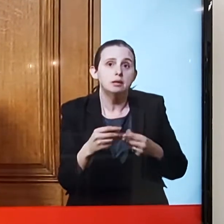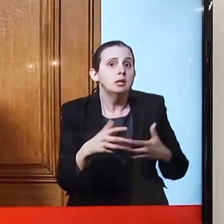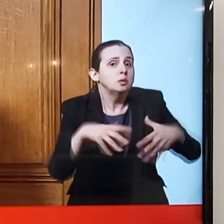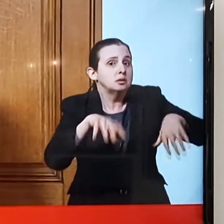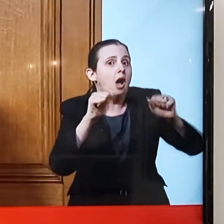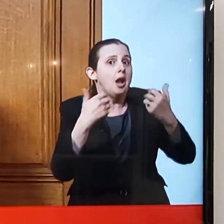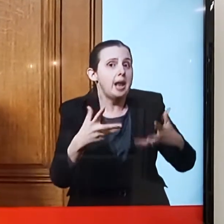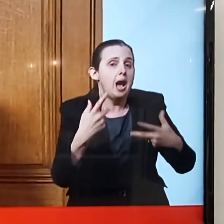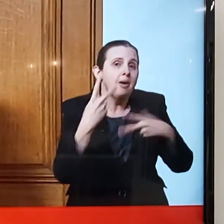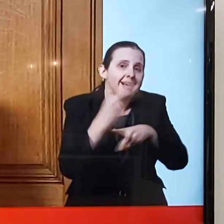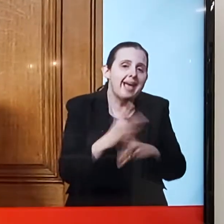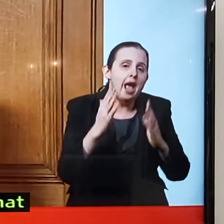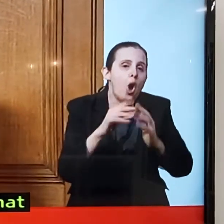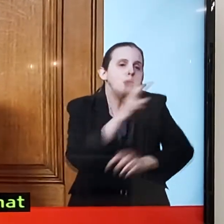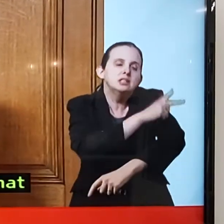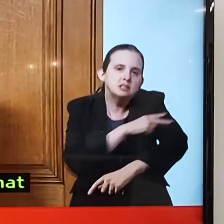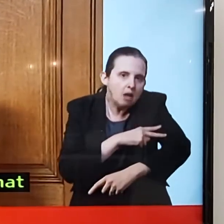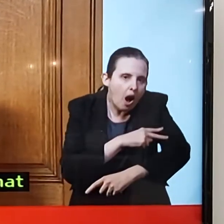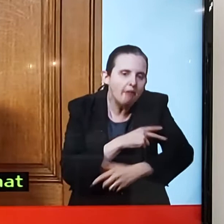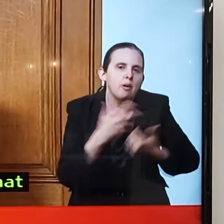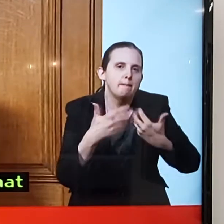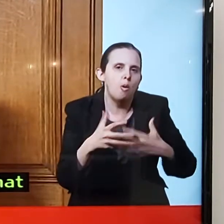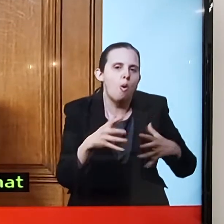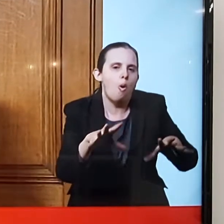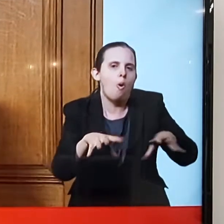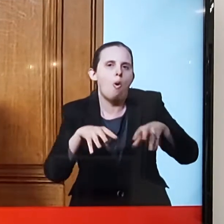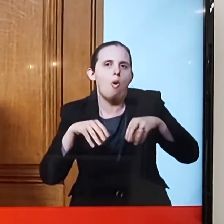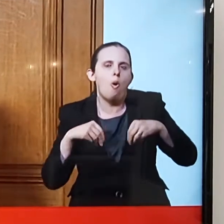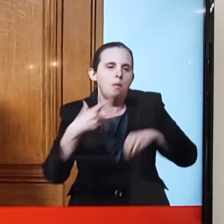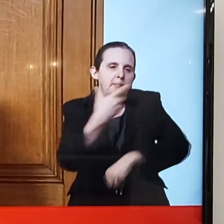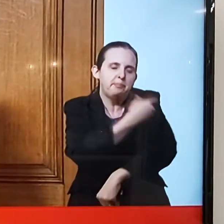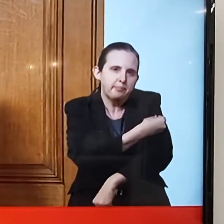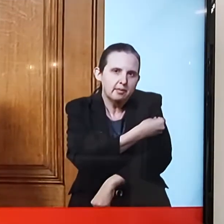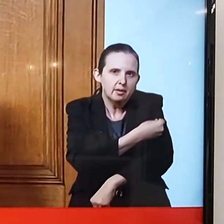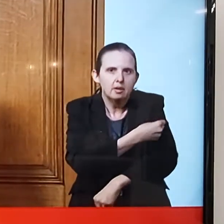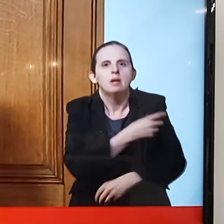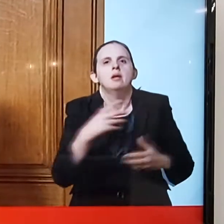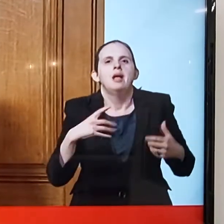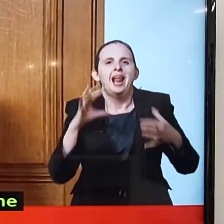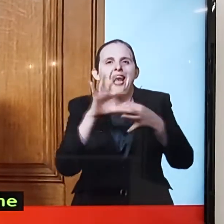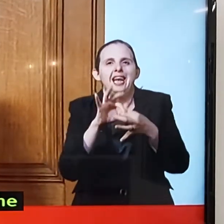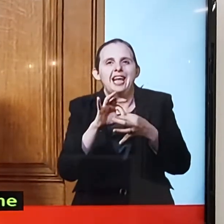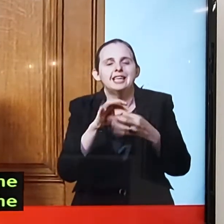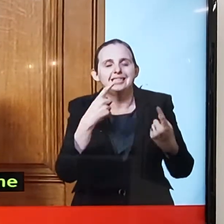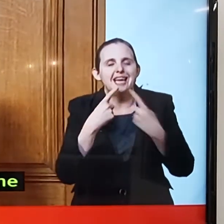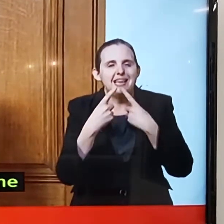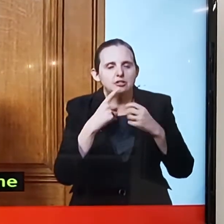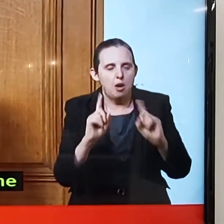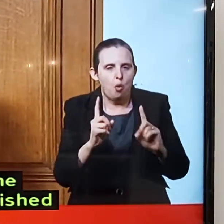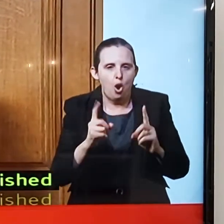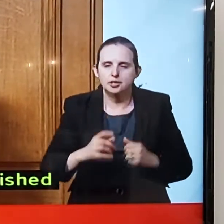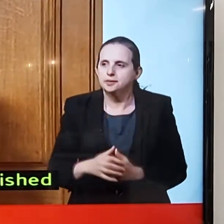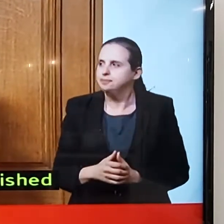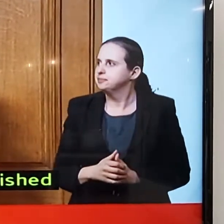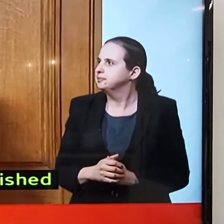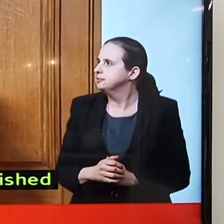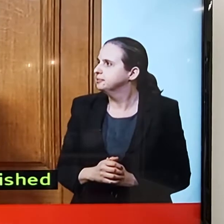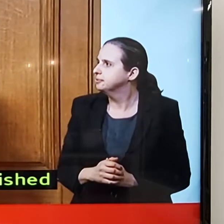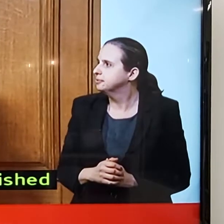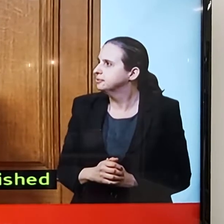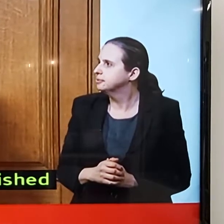high-level data is already published. I think it's NHSC data. Susan will clarify that. I know Directors of Public Health have